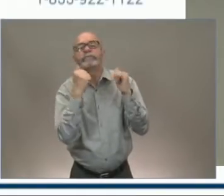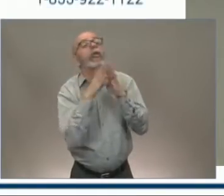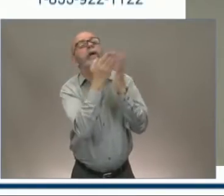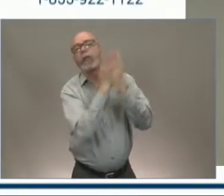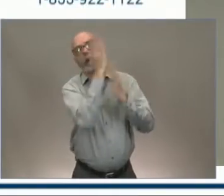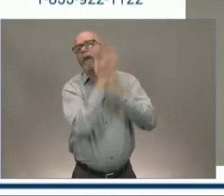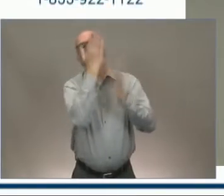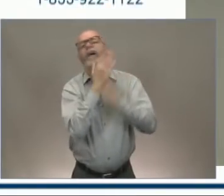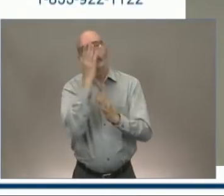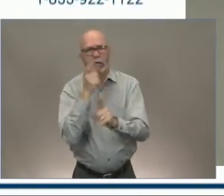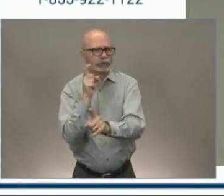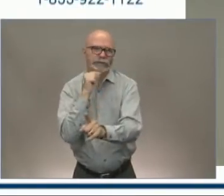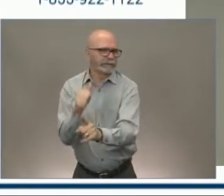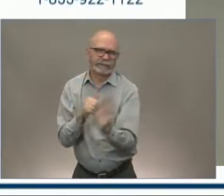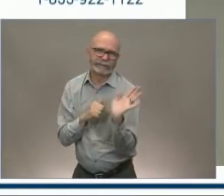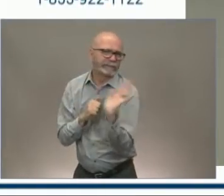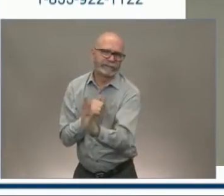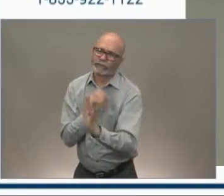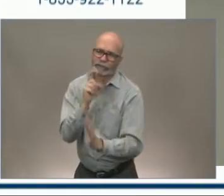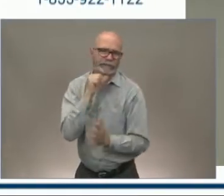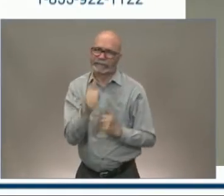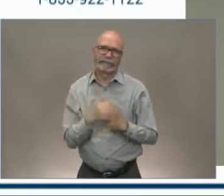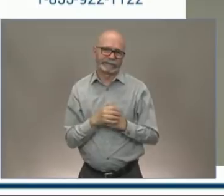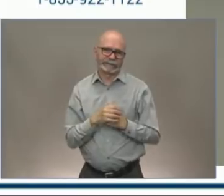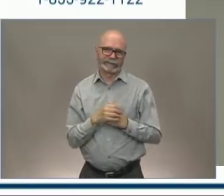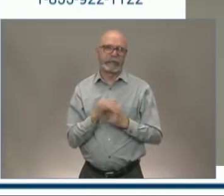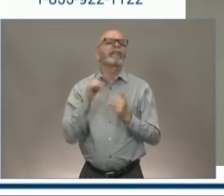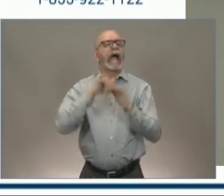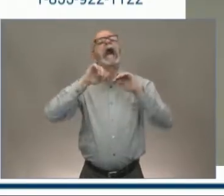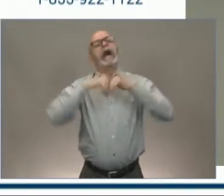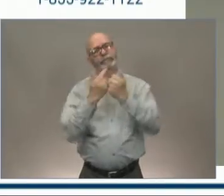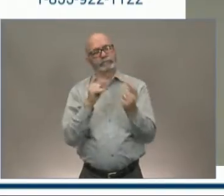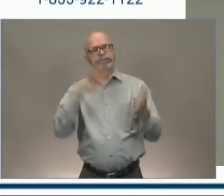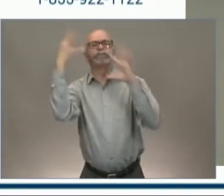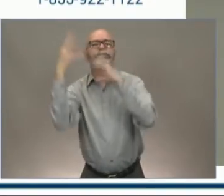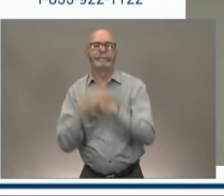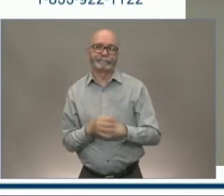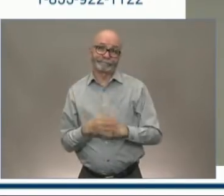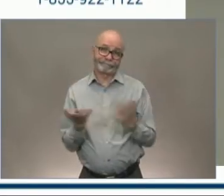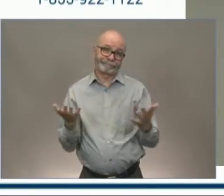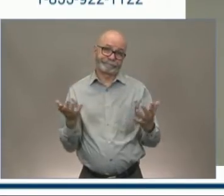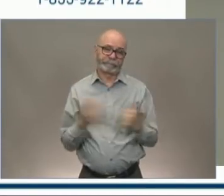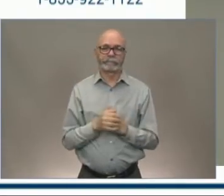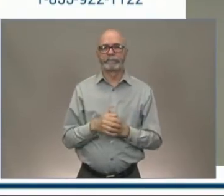activity that kind of clog an online booking piece. So